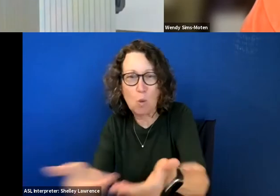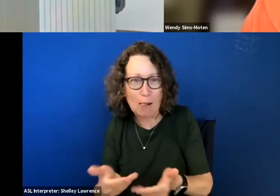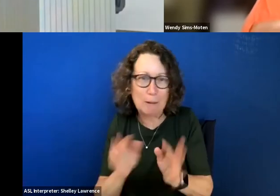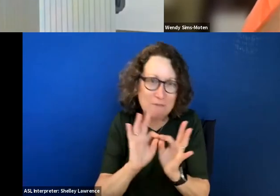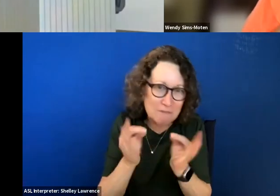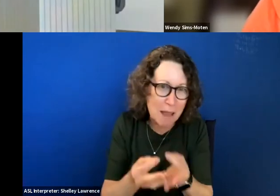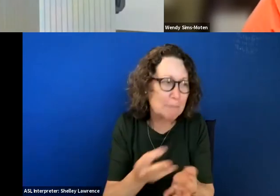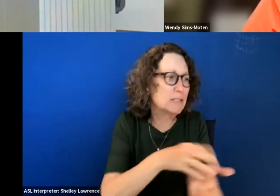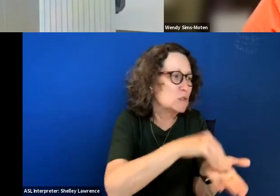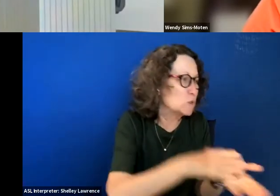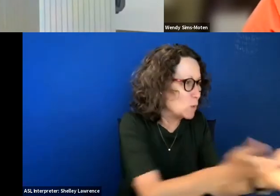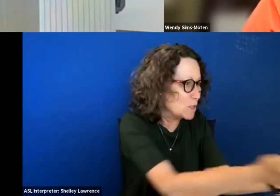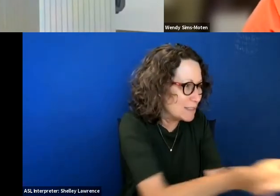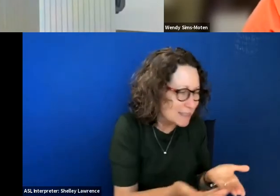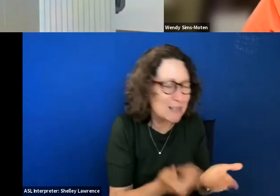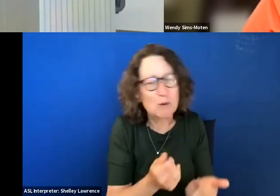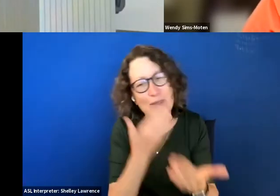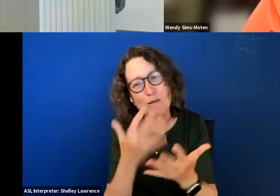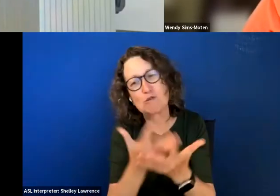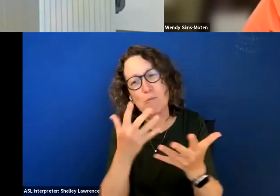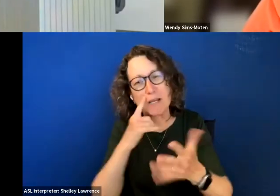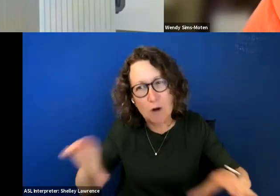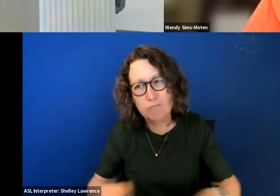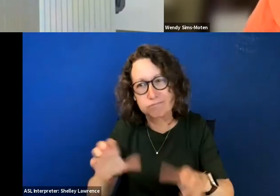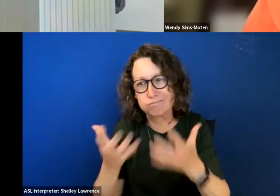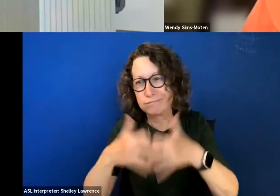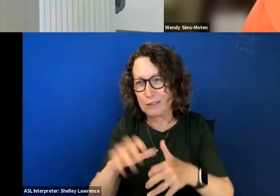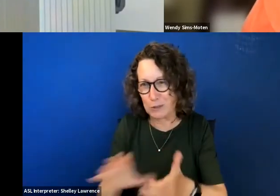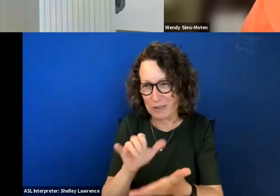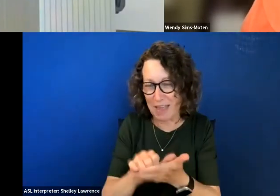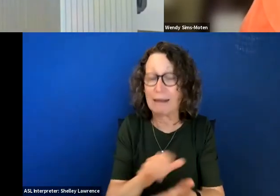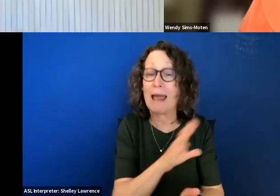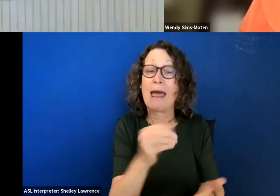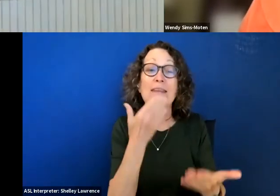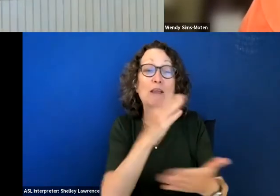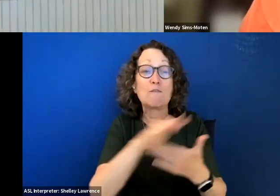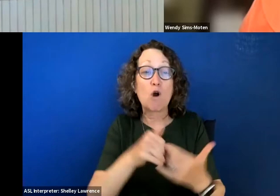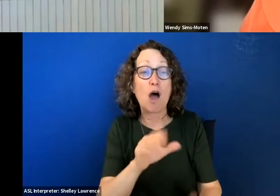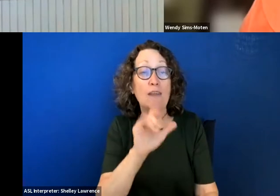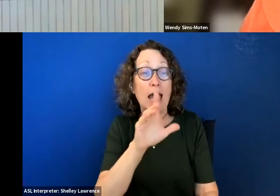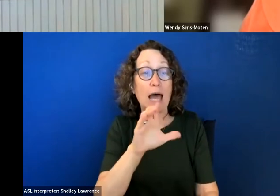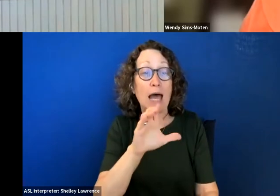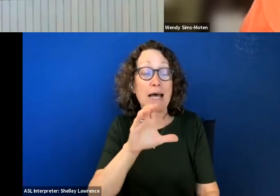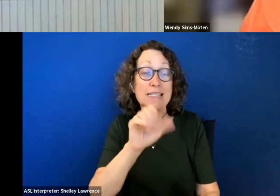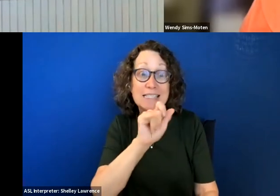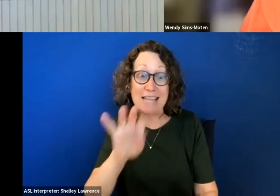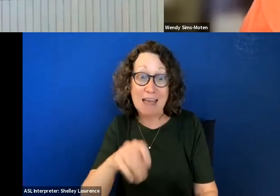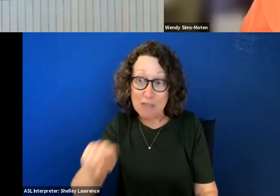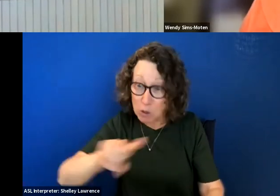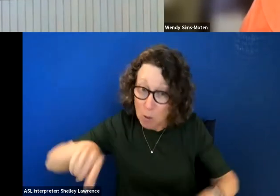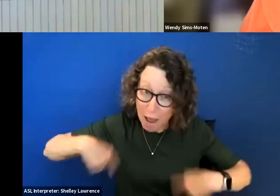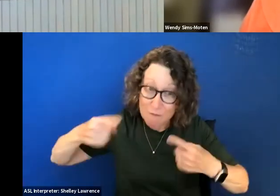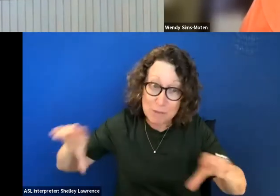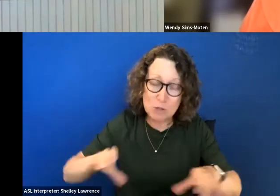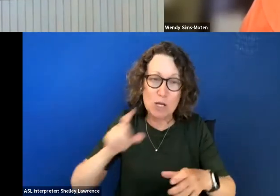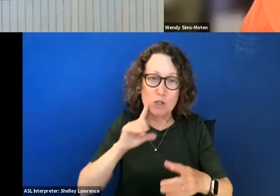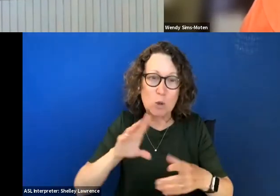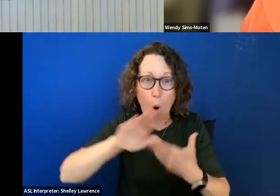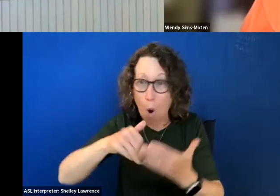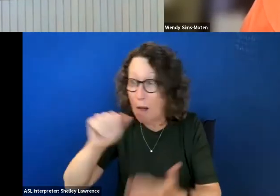families and the students. So thank you so much for doing that. And thank you to all the classified staff for all the work that you were doing, to all